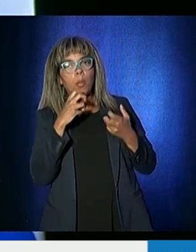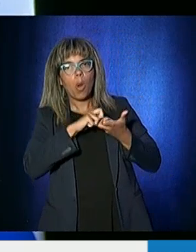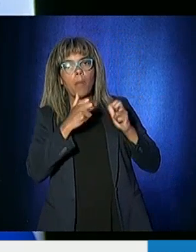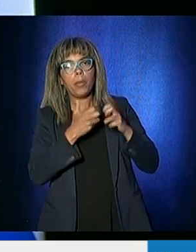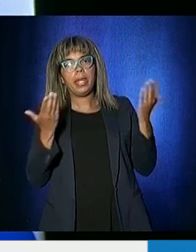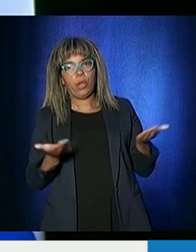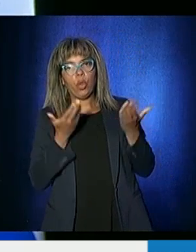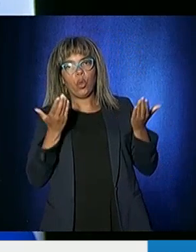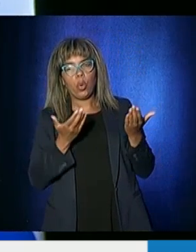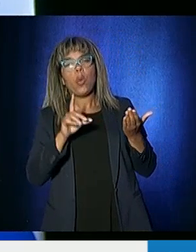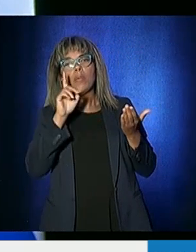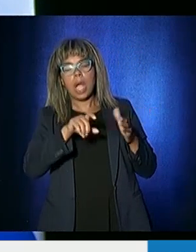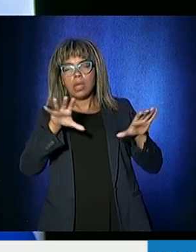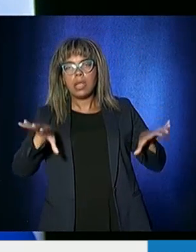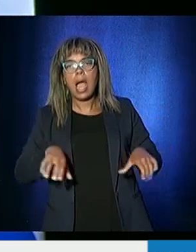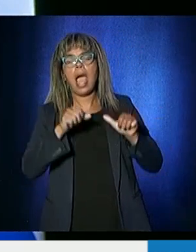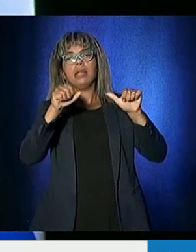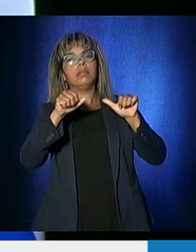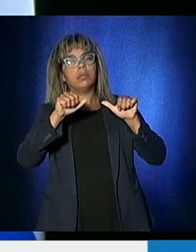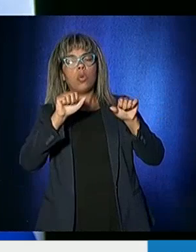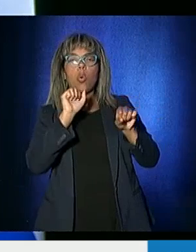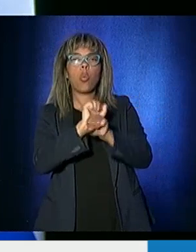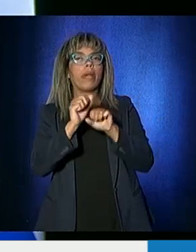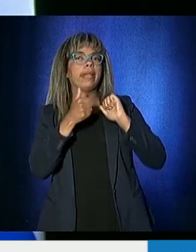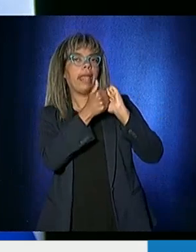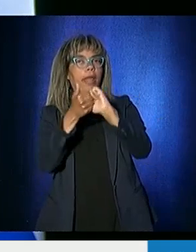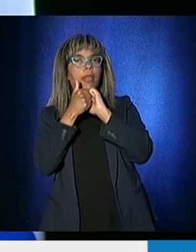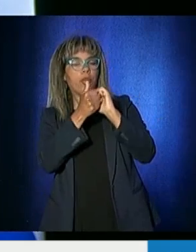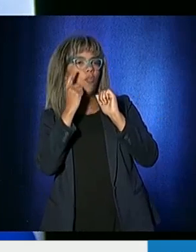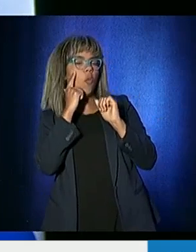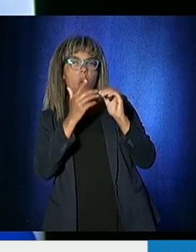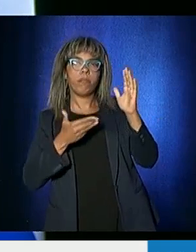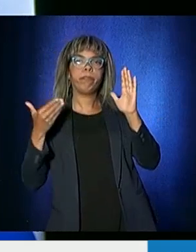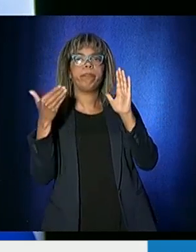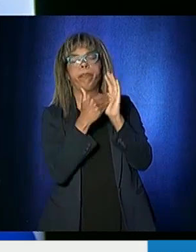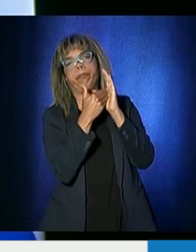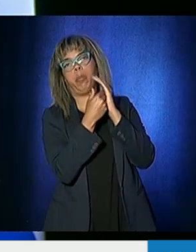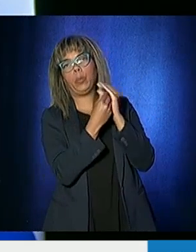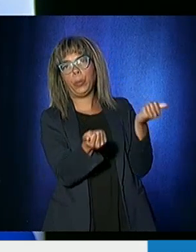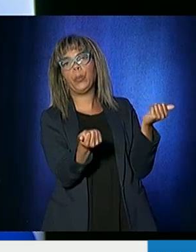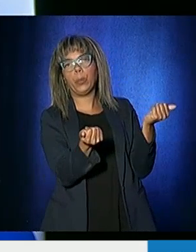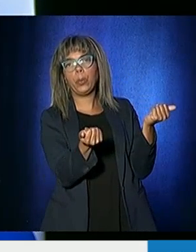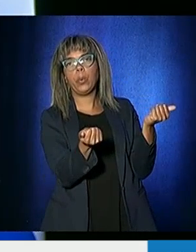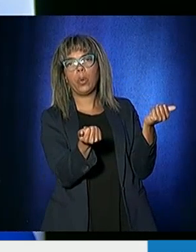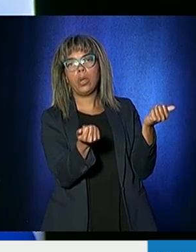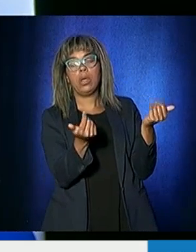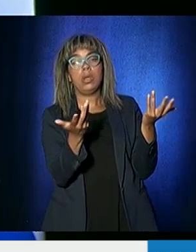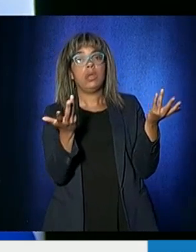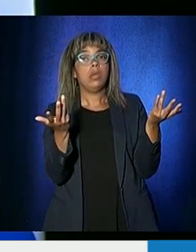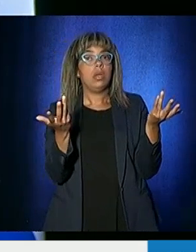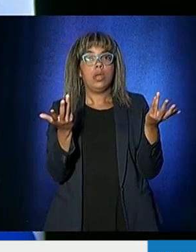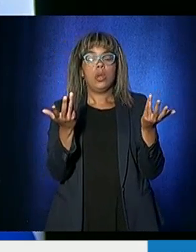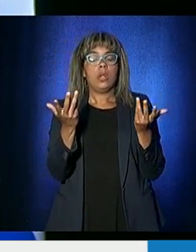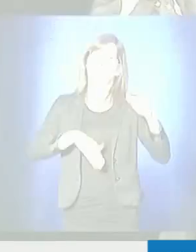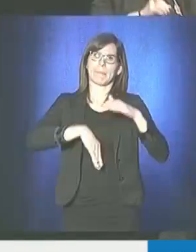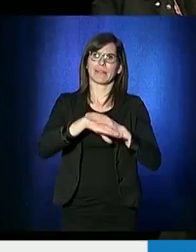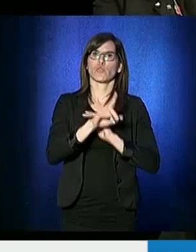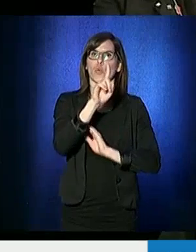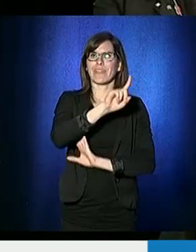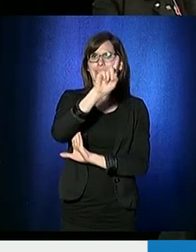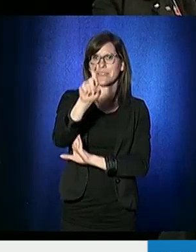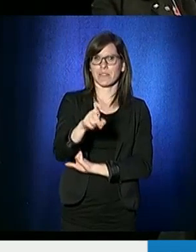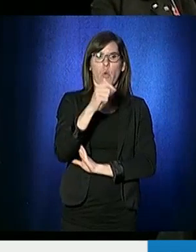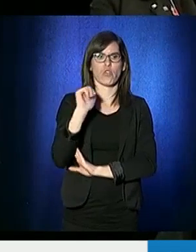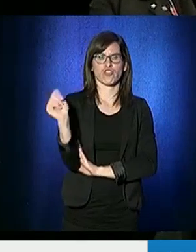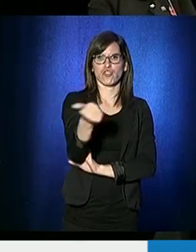must act against racism by working together. Premier Legault announcing Monday the creation of